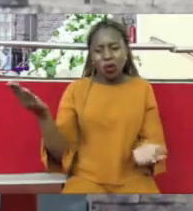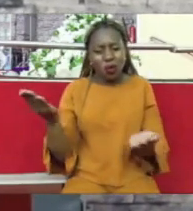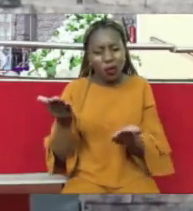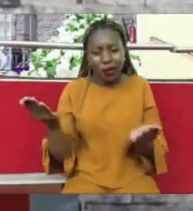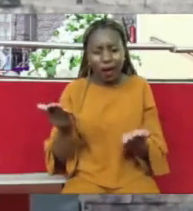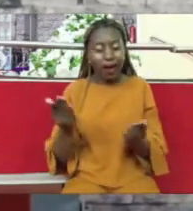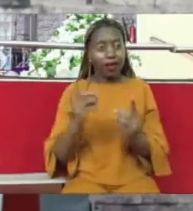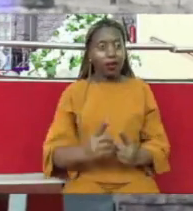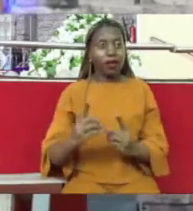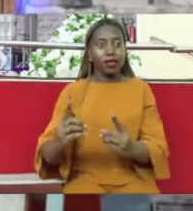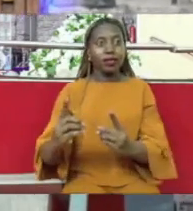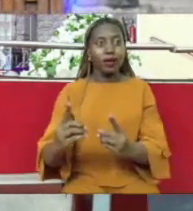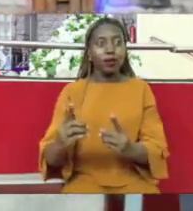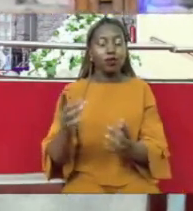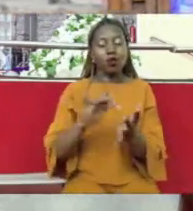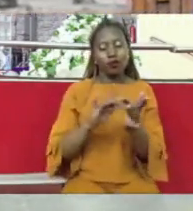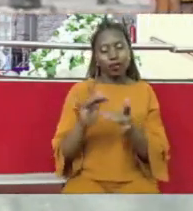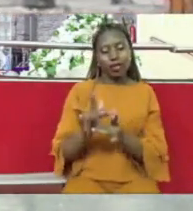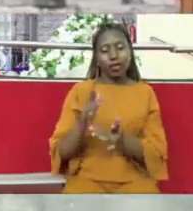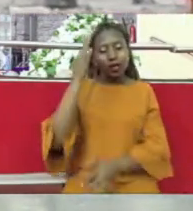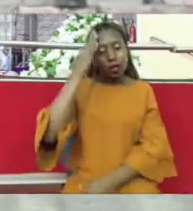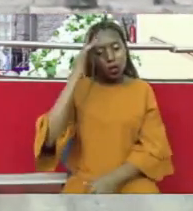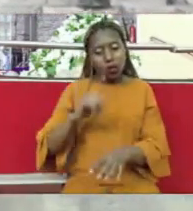wanafunzi wa Yesu. And you know what the preacher told us? Kwa sababu